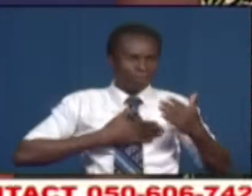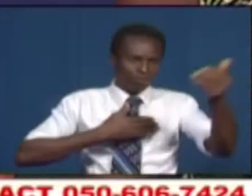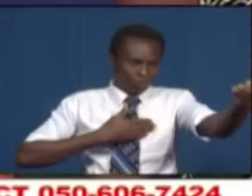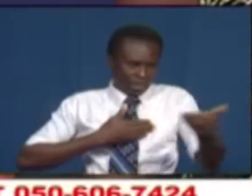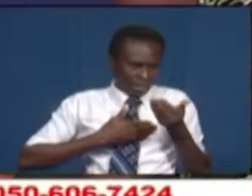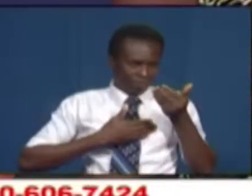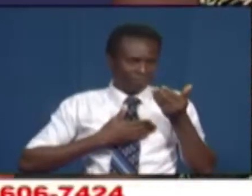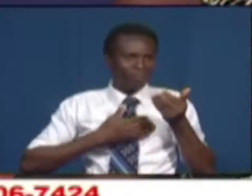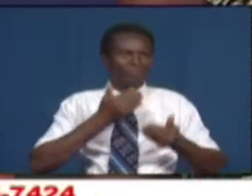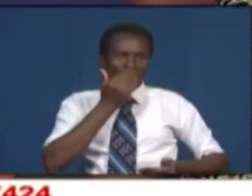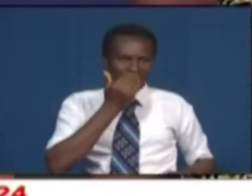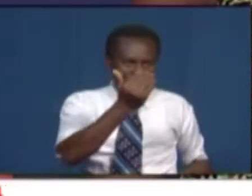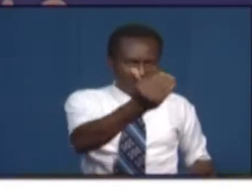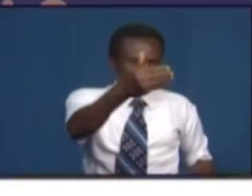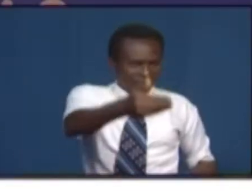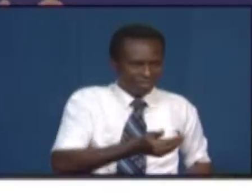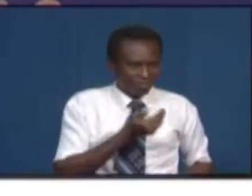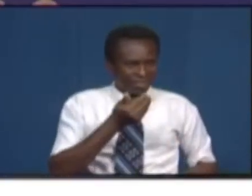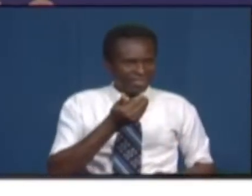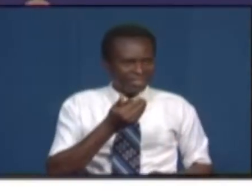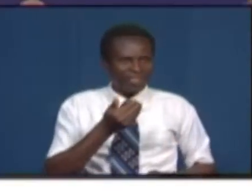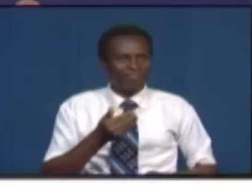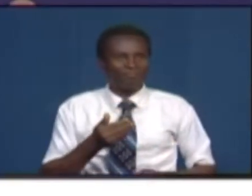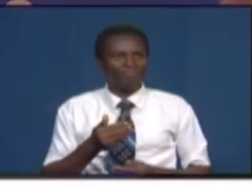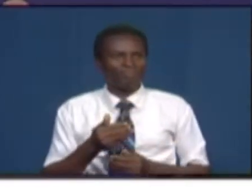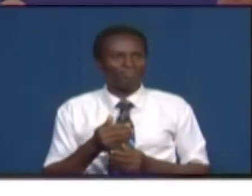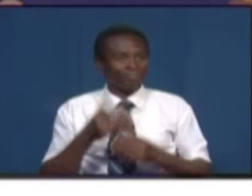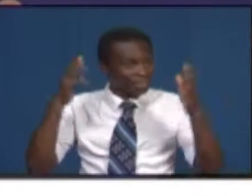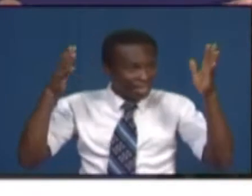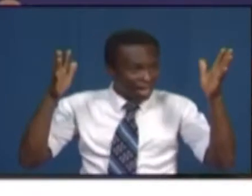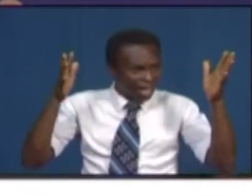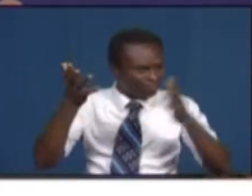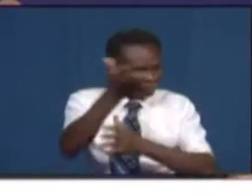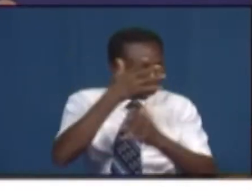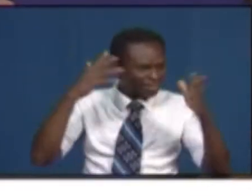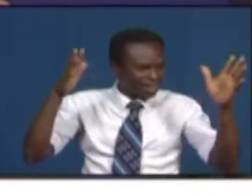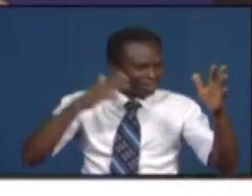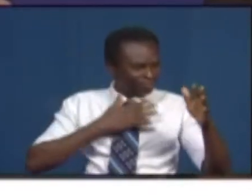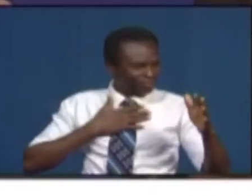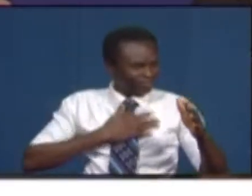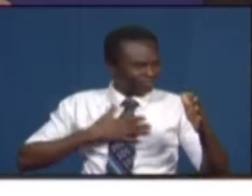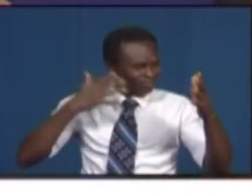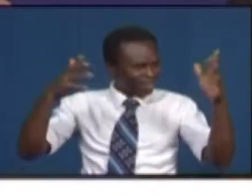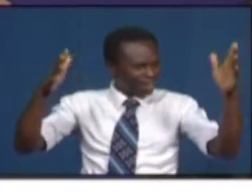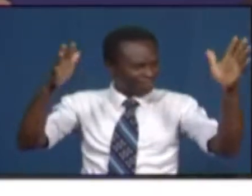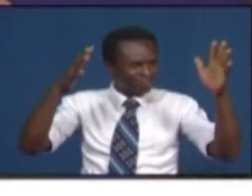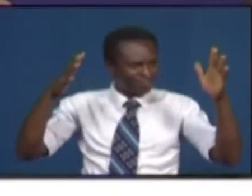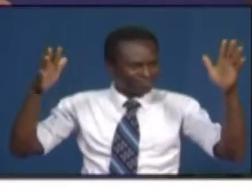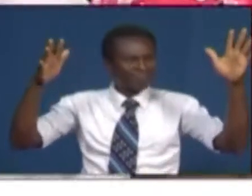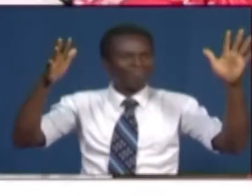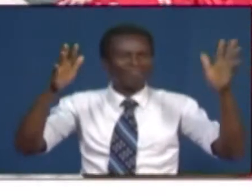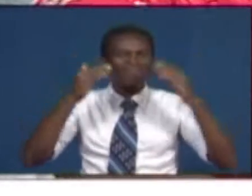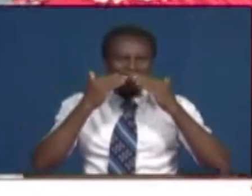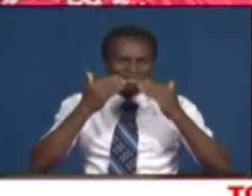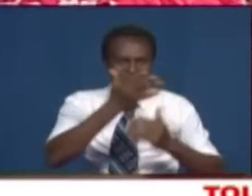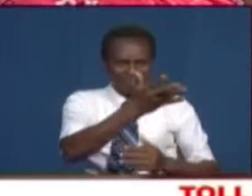show. Thank you. Please, so you want me to beg you to clap for Abigail? Thank you so much.